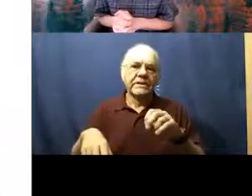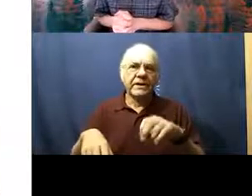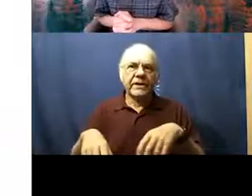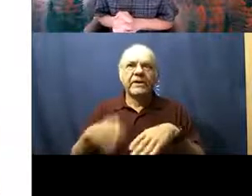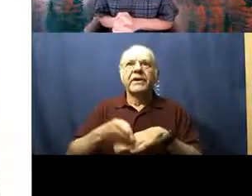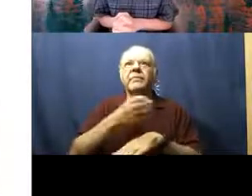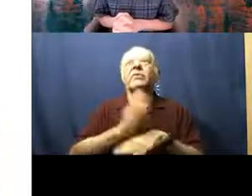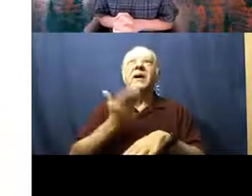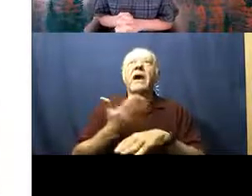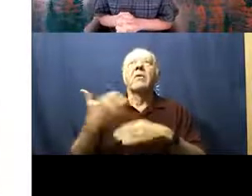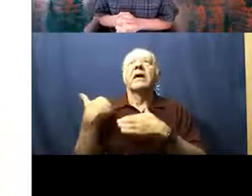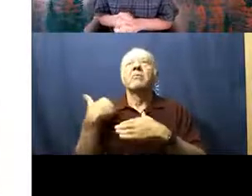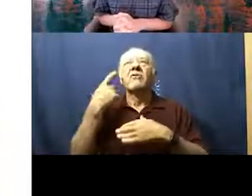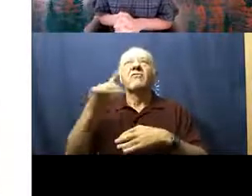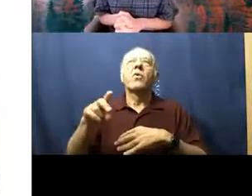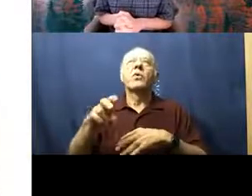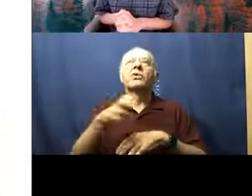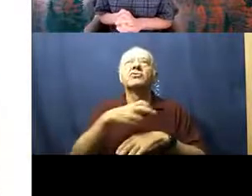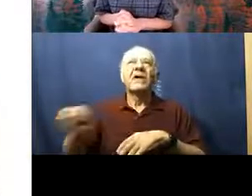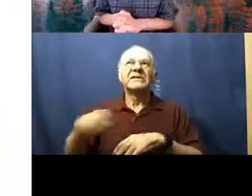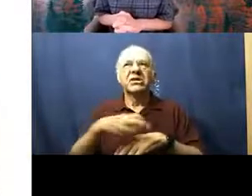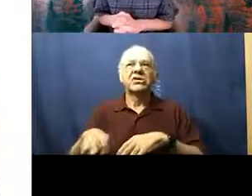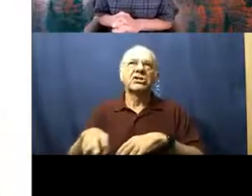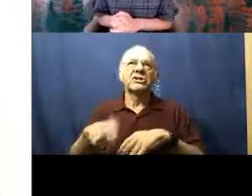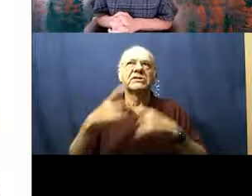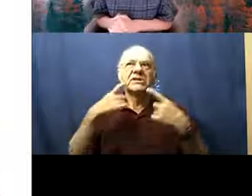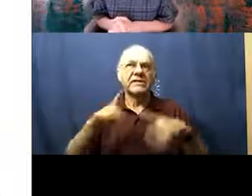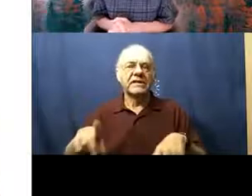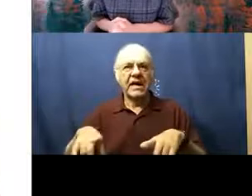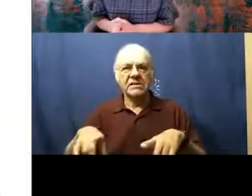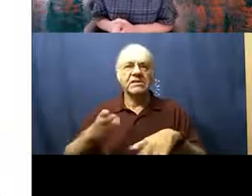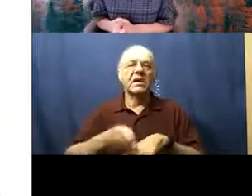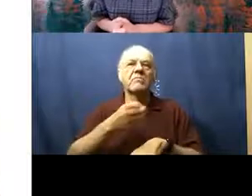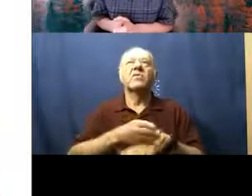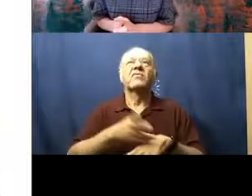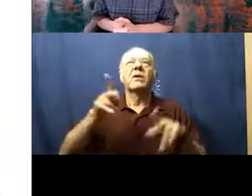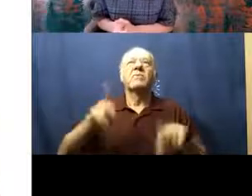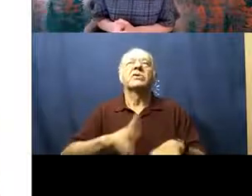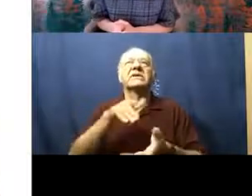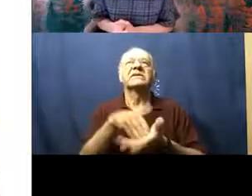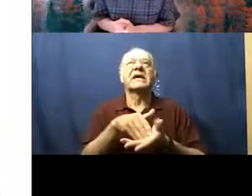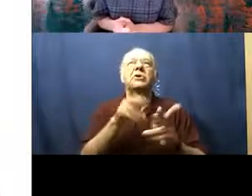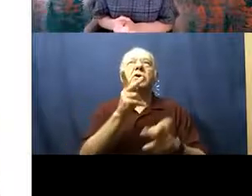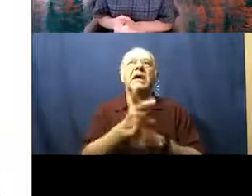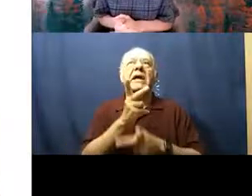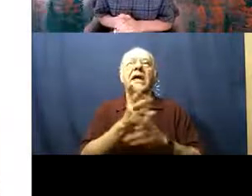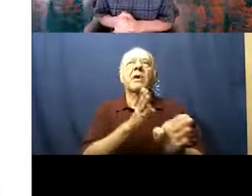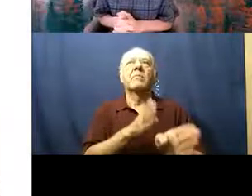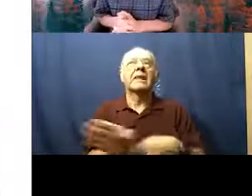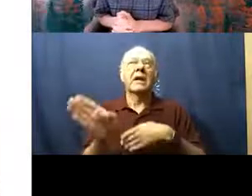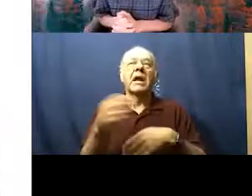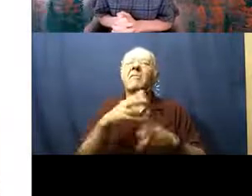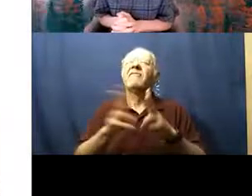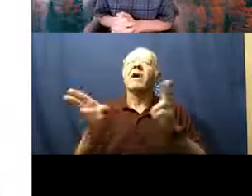improving our accountability for transition success, improving person-centered care planning, which I'm very